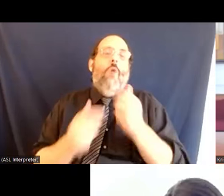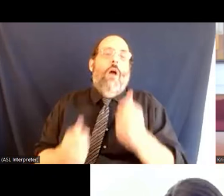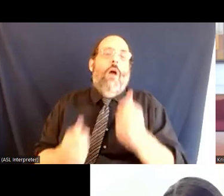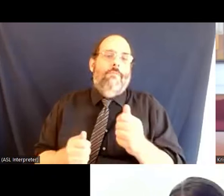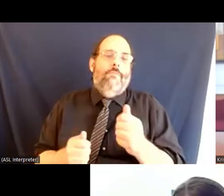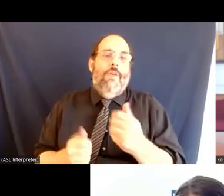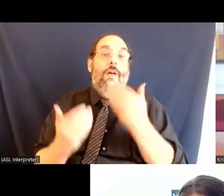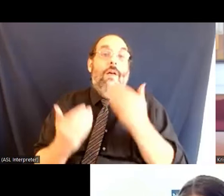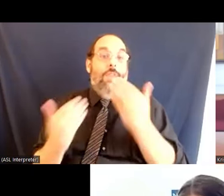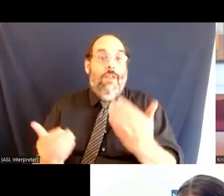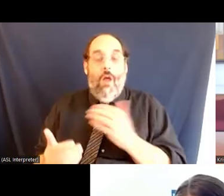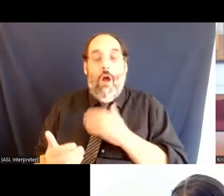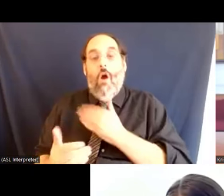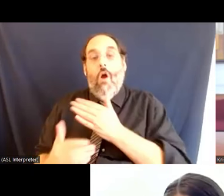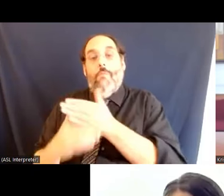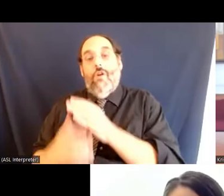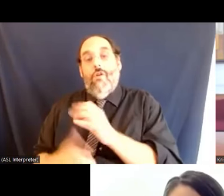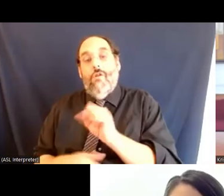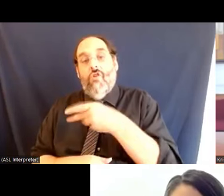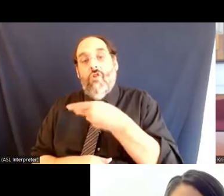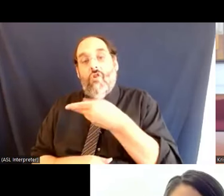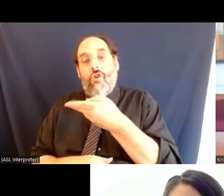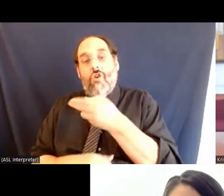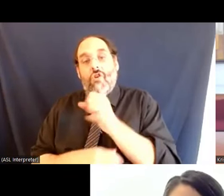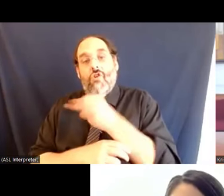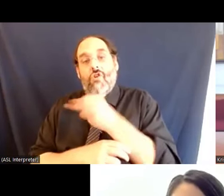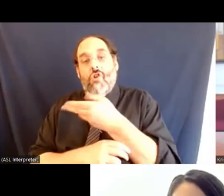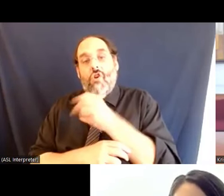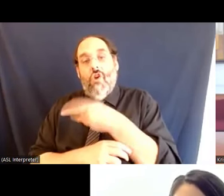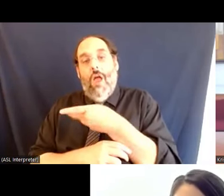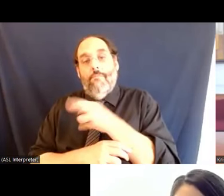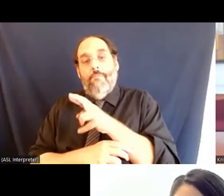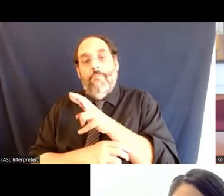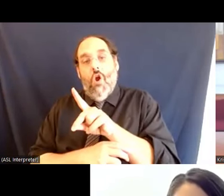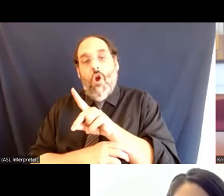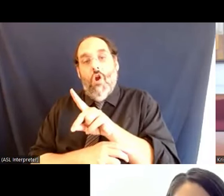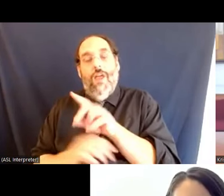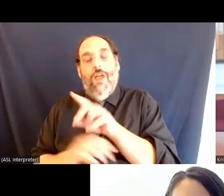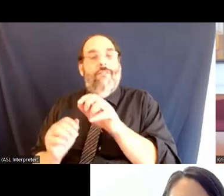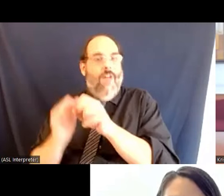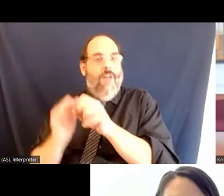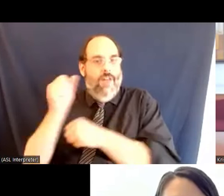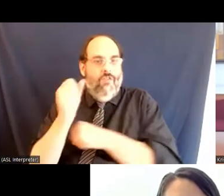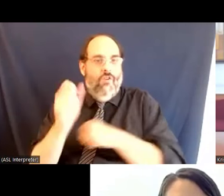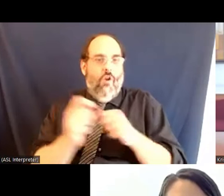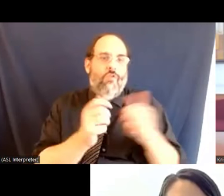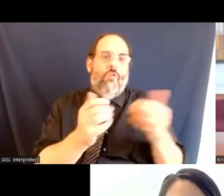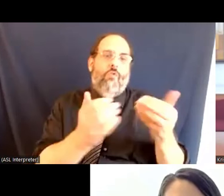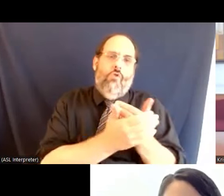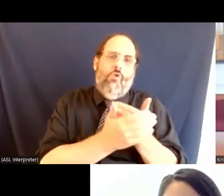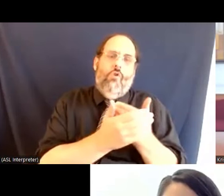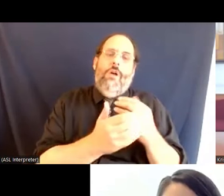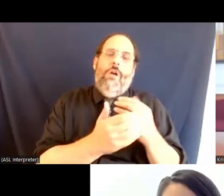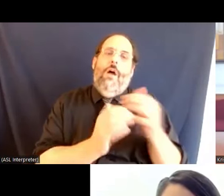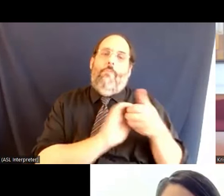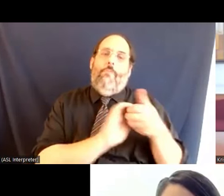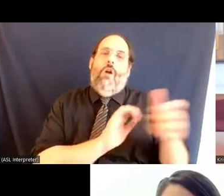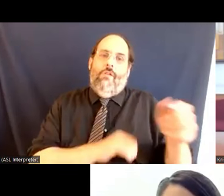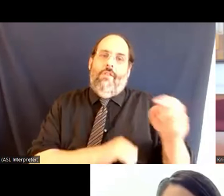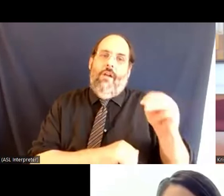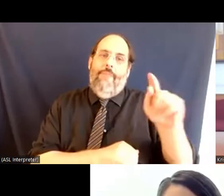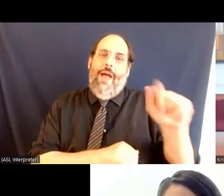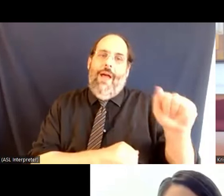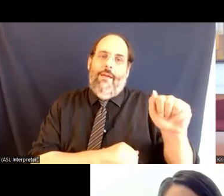partners at the Matthew Shepard Foundation, and also more recently partners in recent years at Meta or Facebook for their